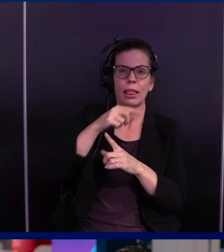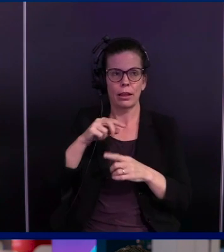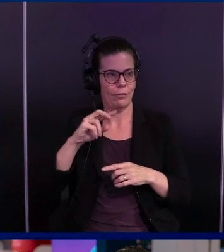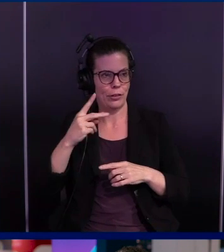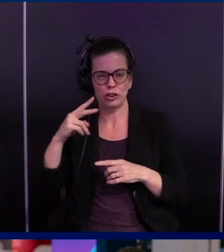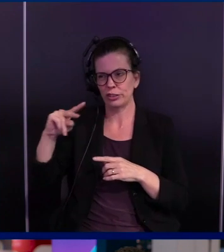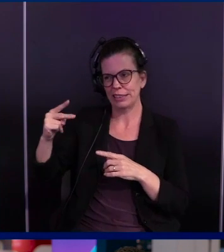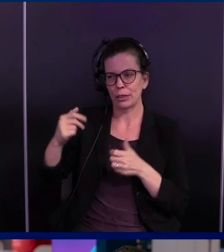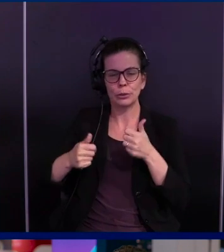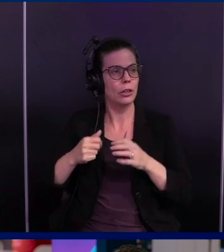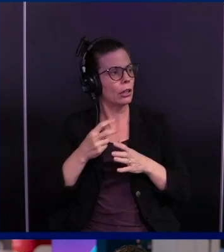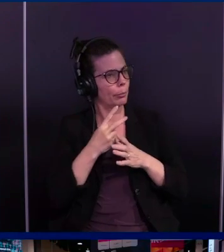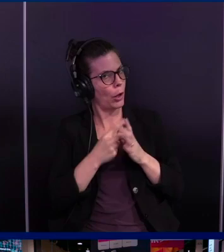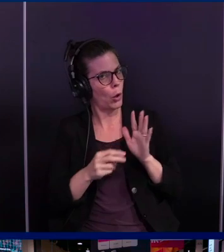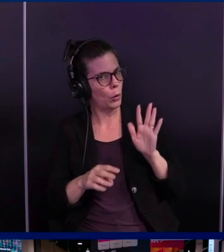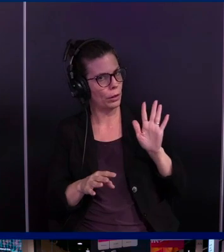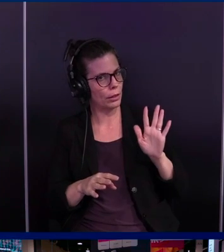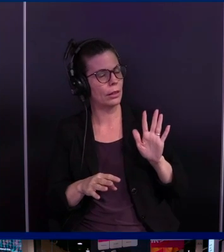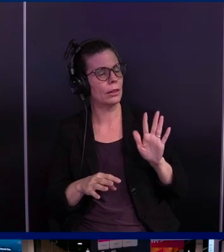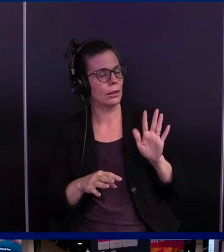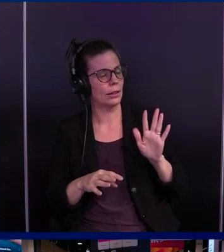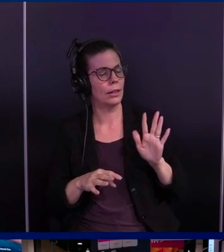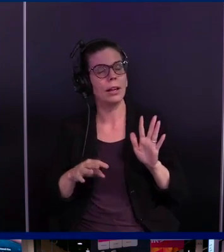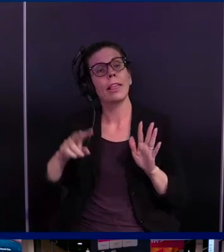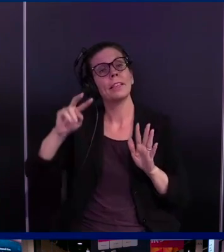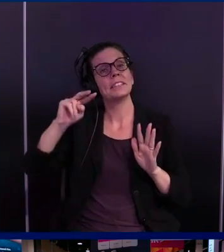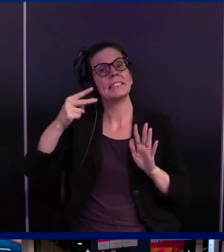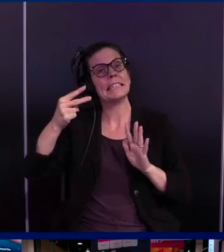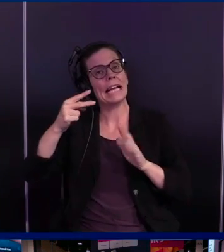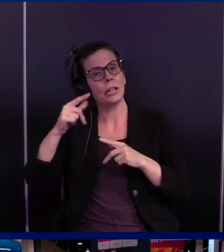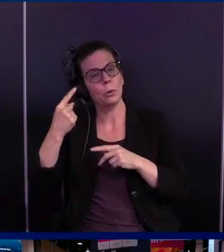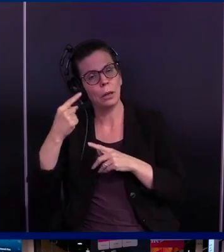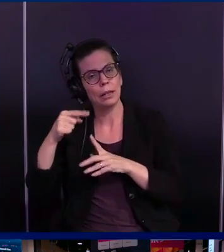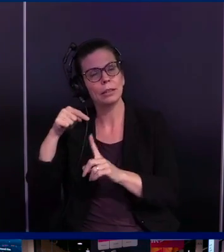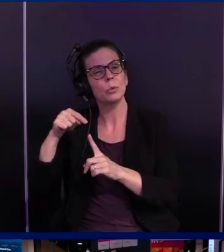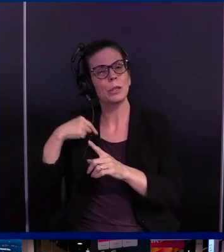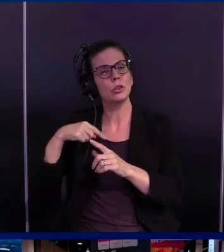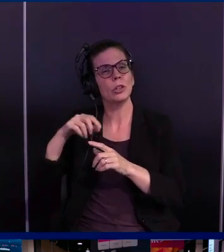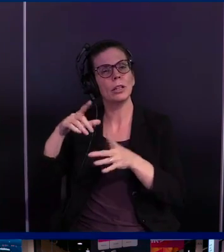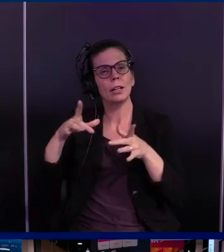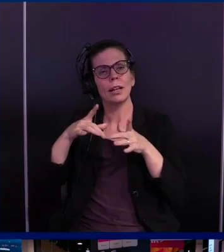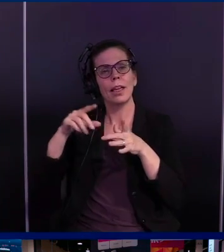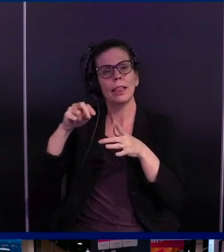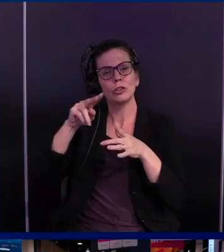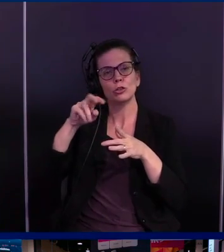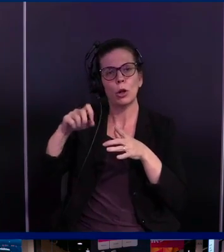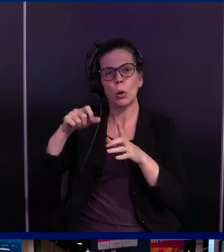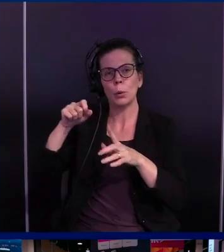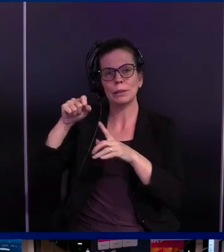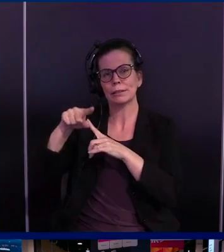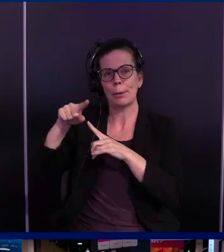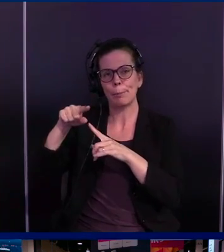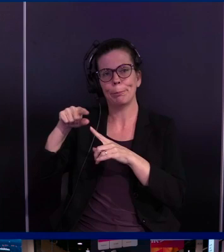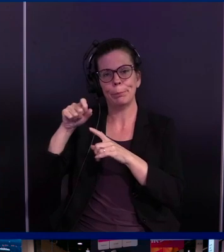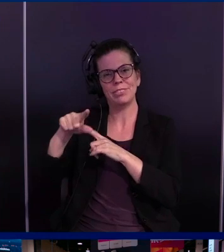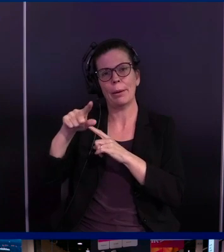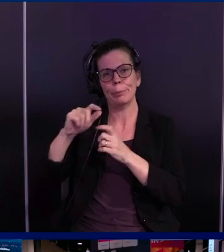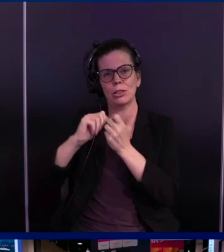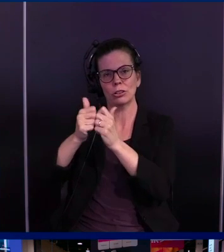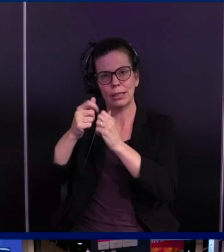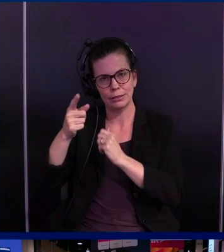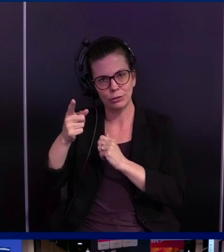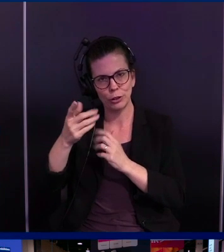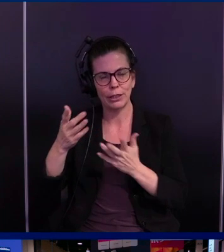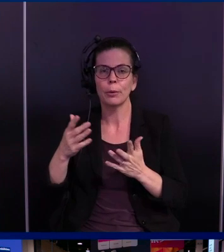iteration. Both of them. Okay. Yeah. So in the second iteration, we could do a drone zapping contest right here. But